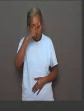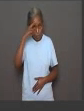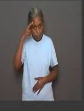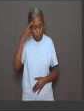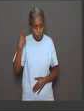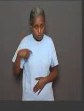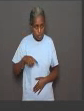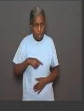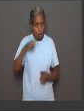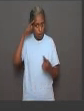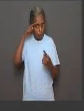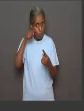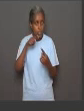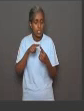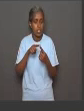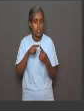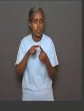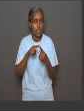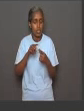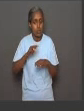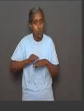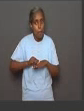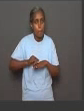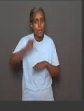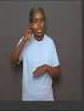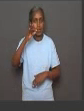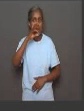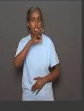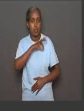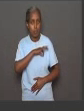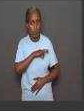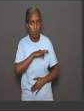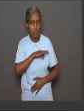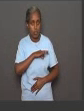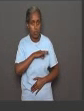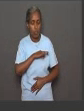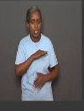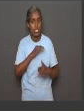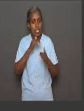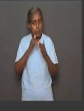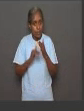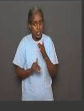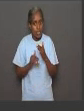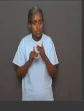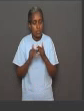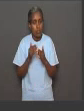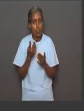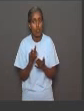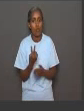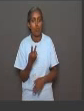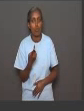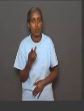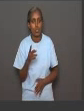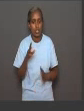Because our objective is to maximize the profit on the production of